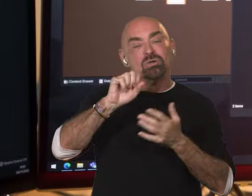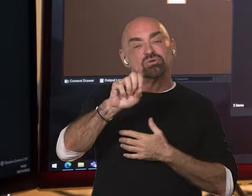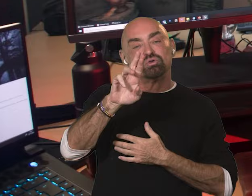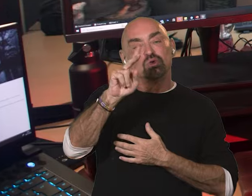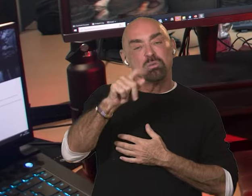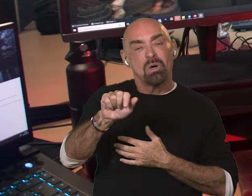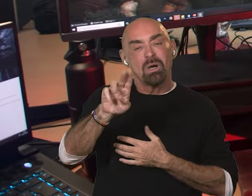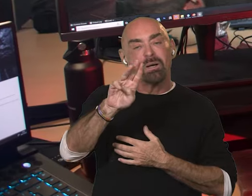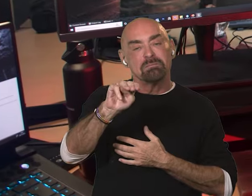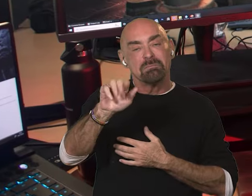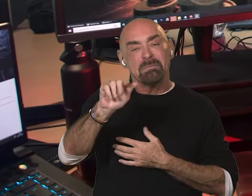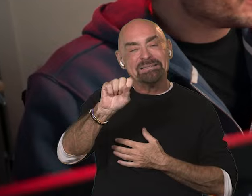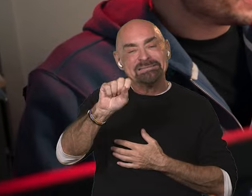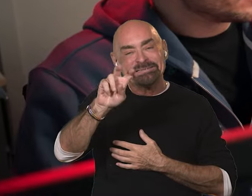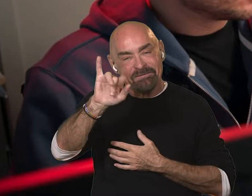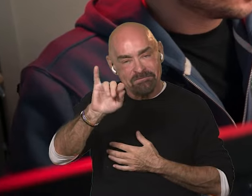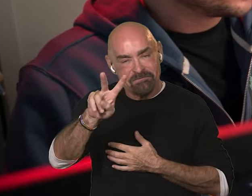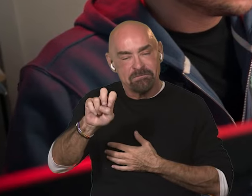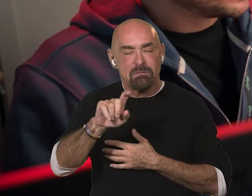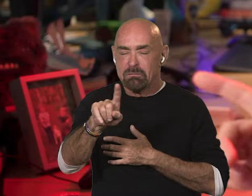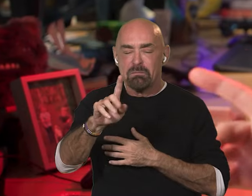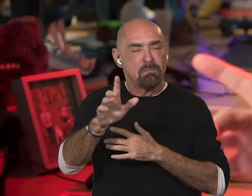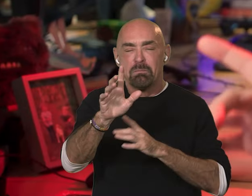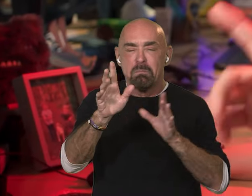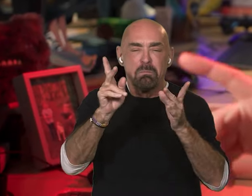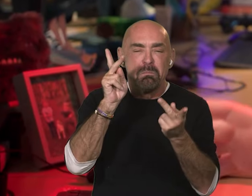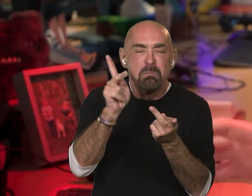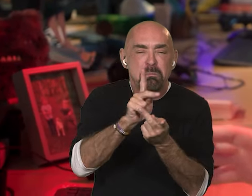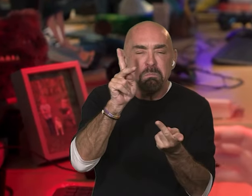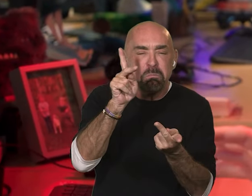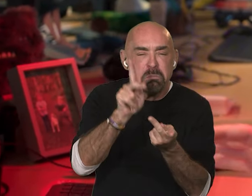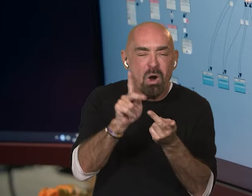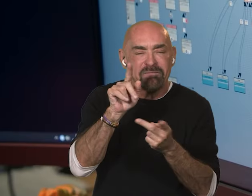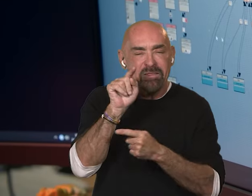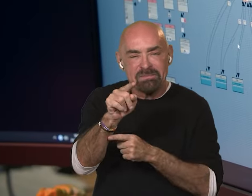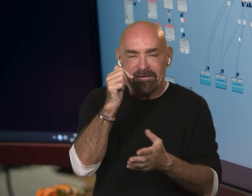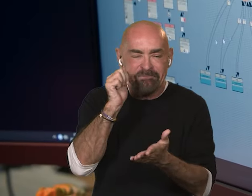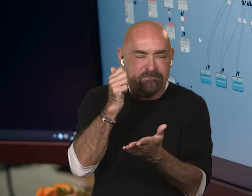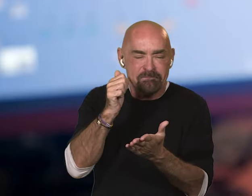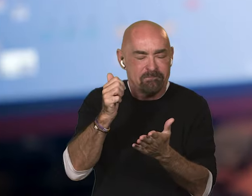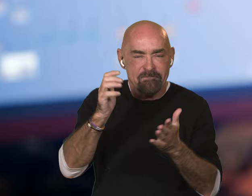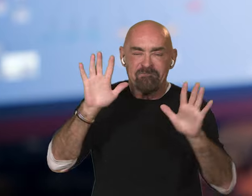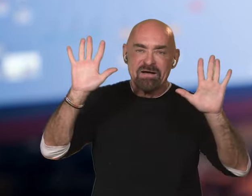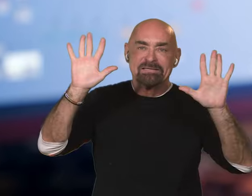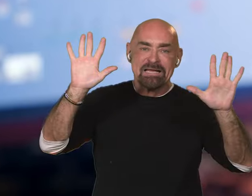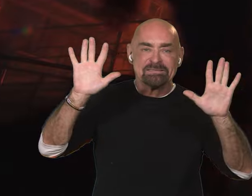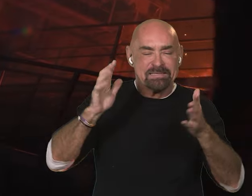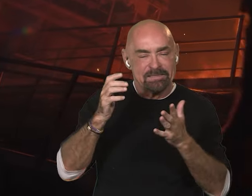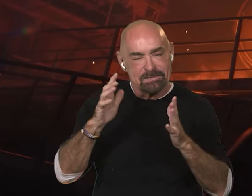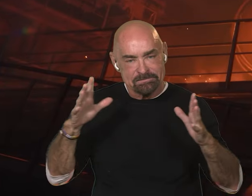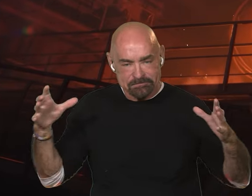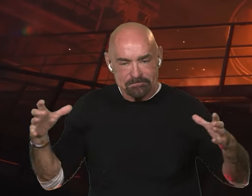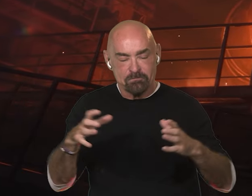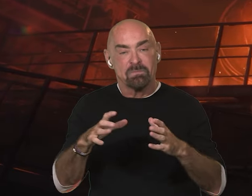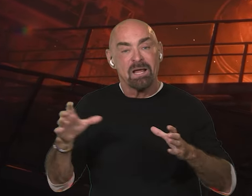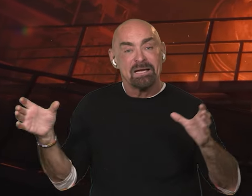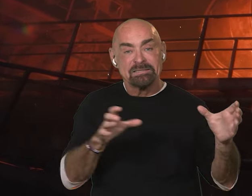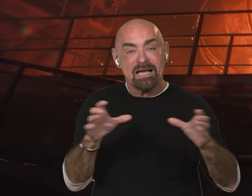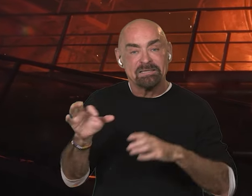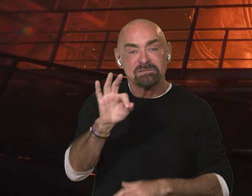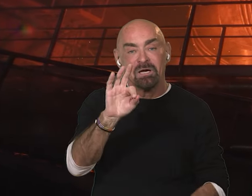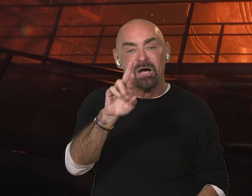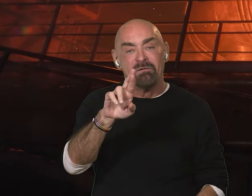Games with their pedigree, their portfolio of game, is the perfect partner to deliver that fantastic horror experience. The